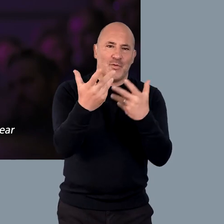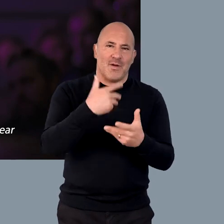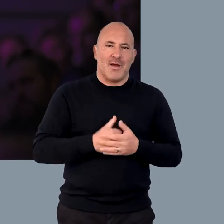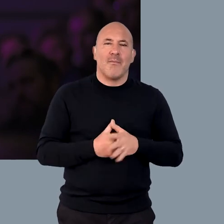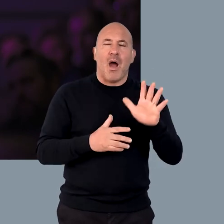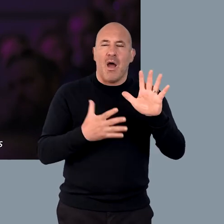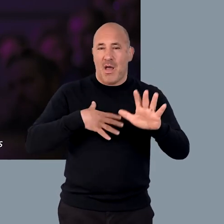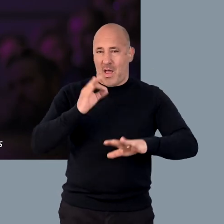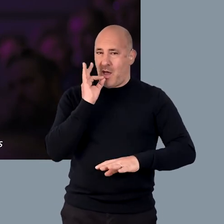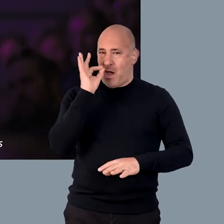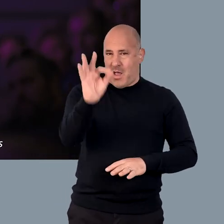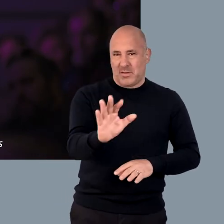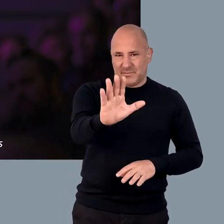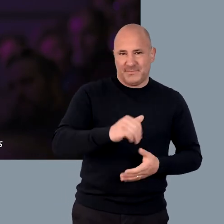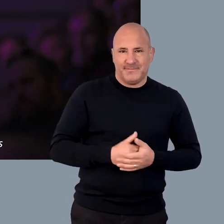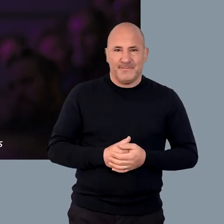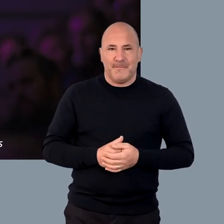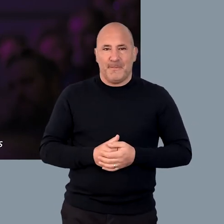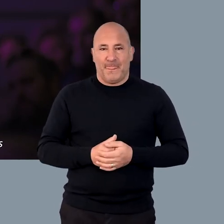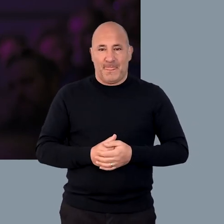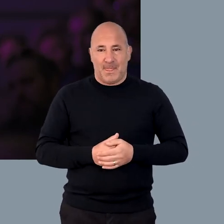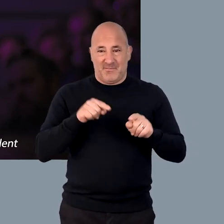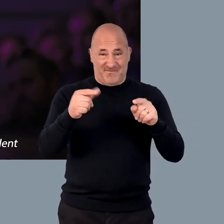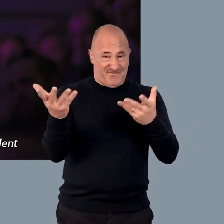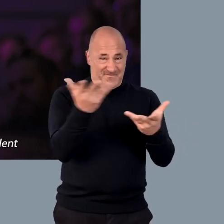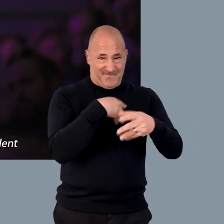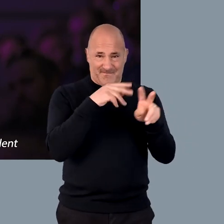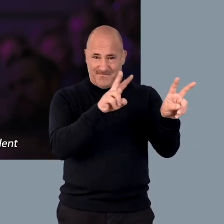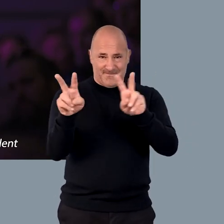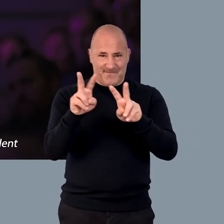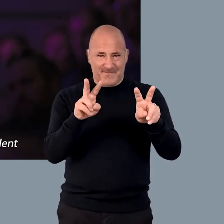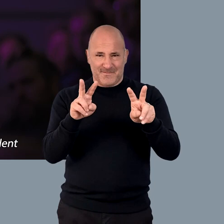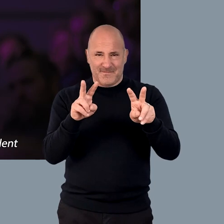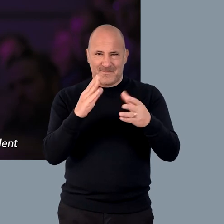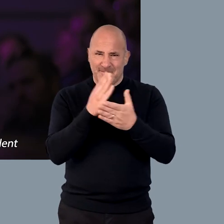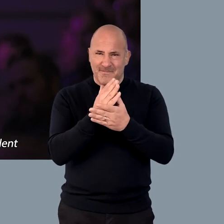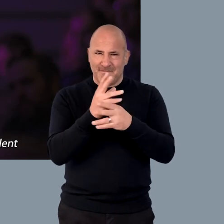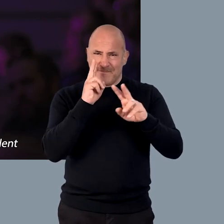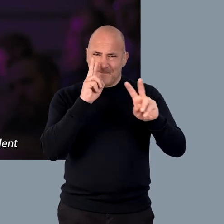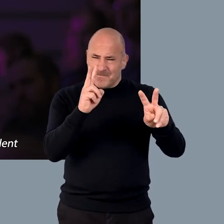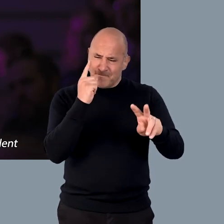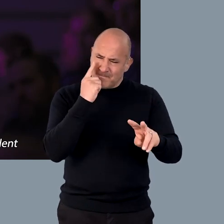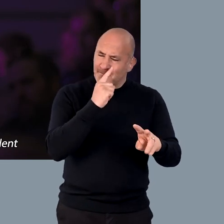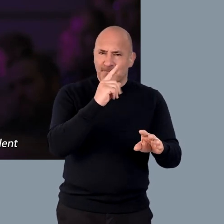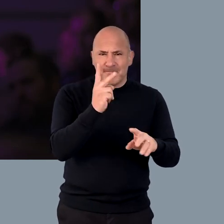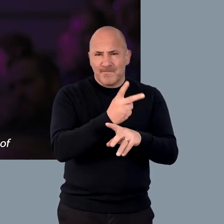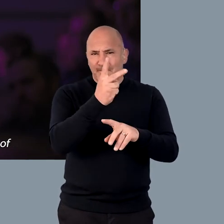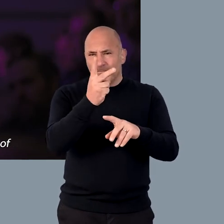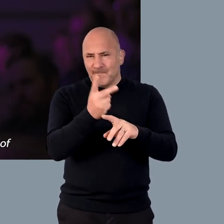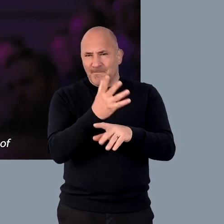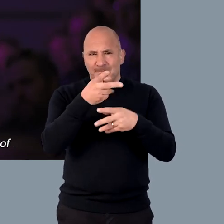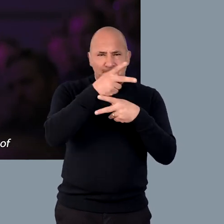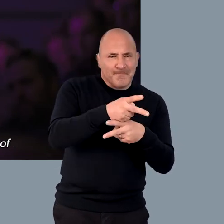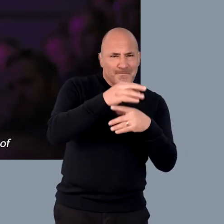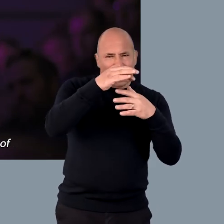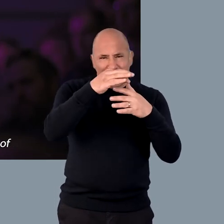sort of be part of Um, but the question that I wanted to ask is like in witnessing these conversations Is evident the